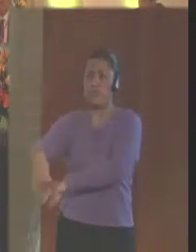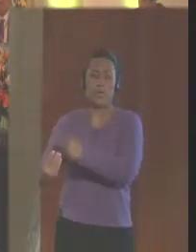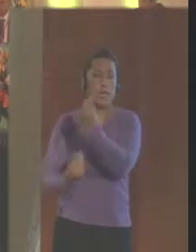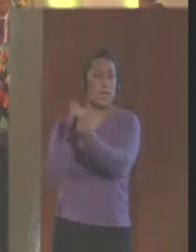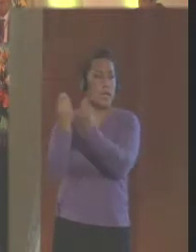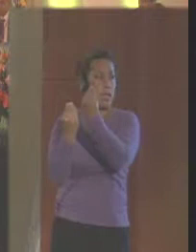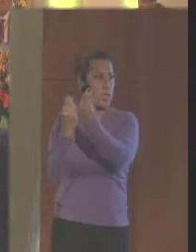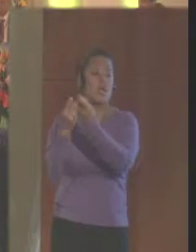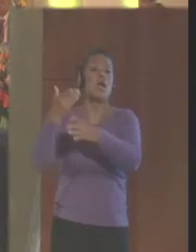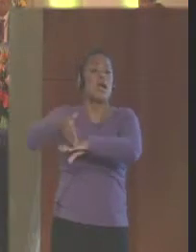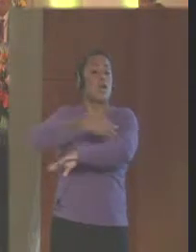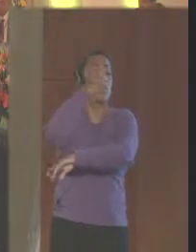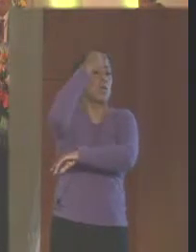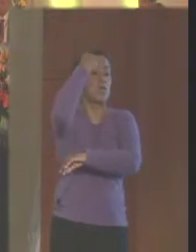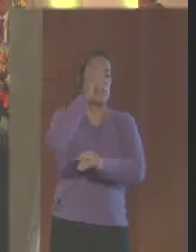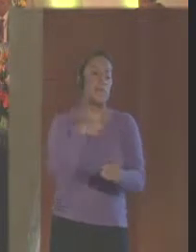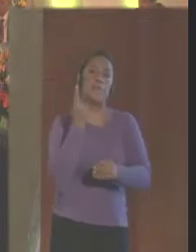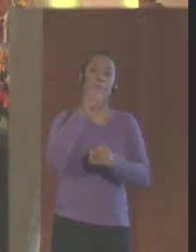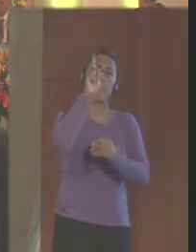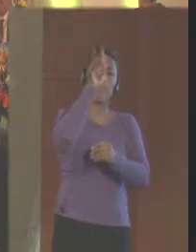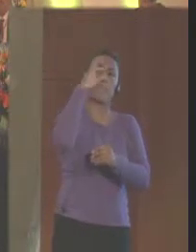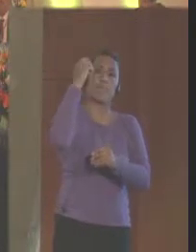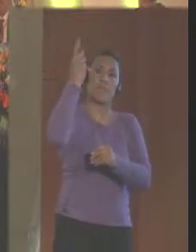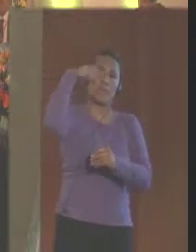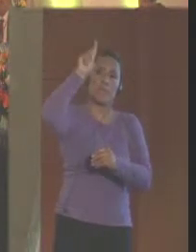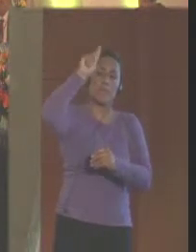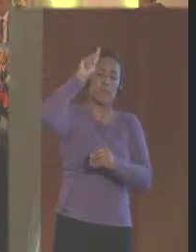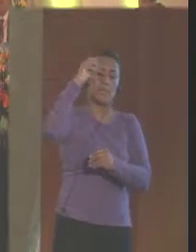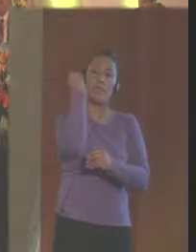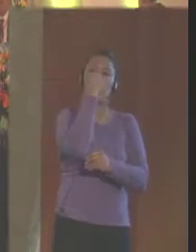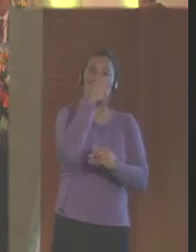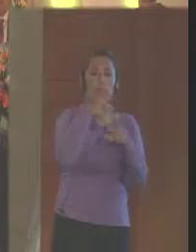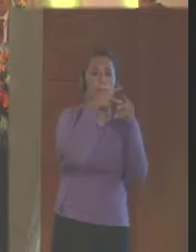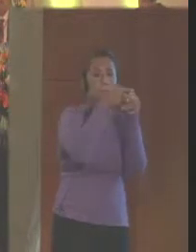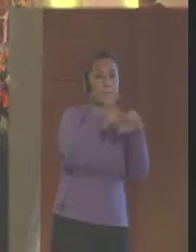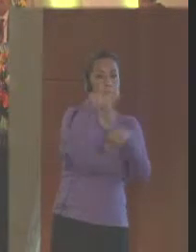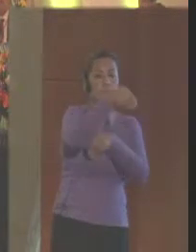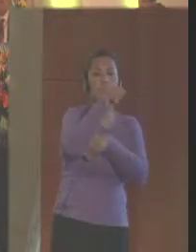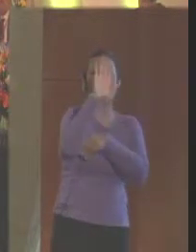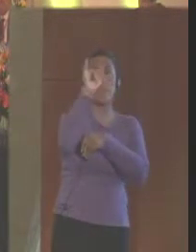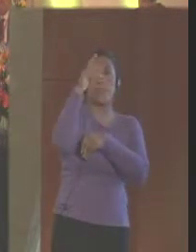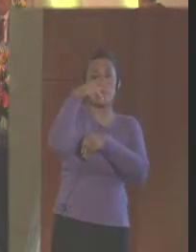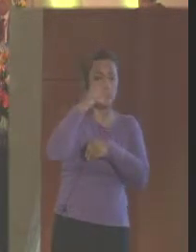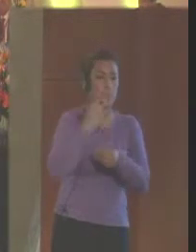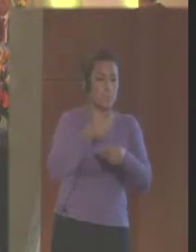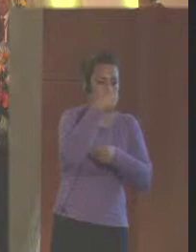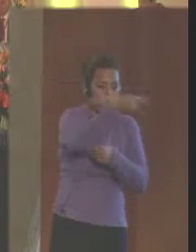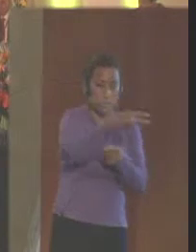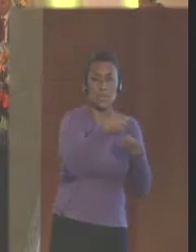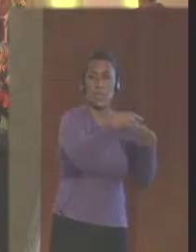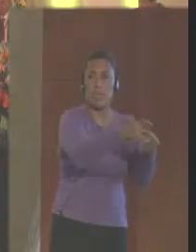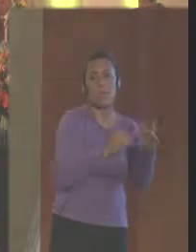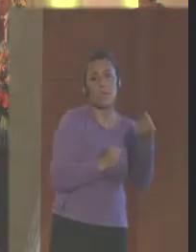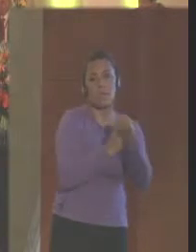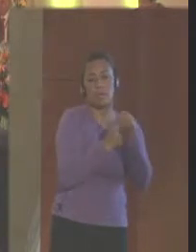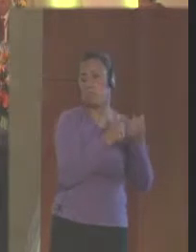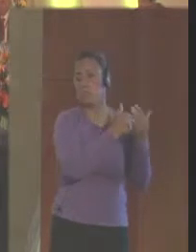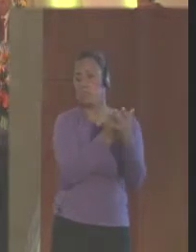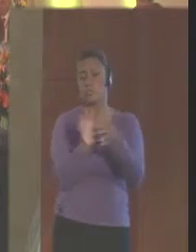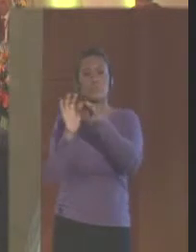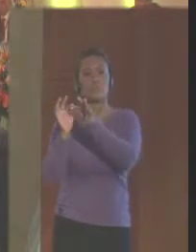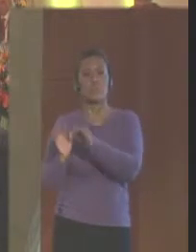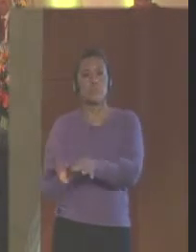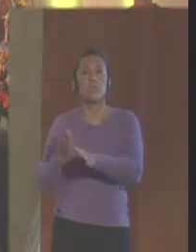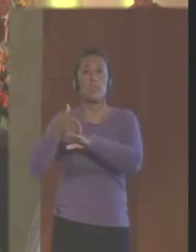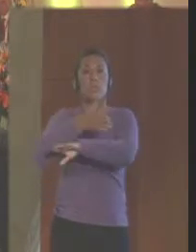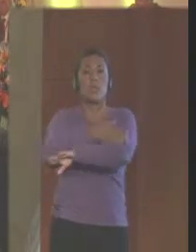million US from the IDB, and as a result of this, we have embarked on a comprehensive plan